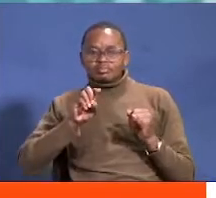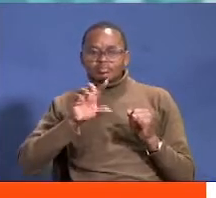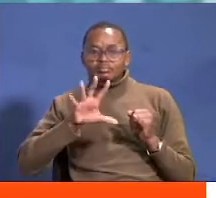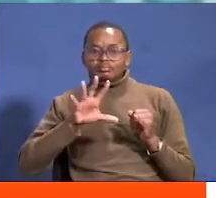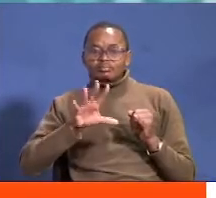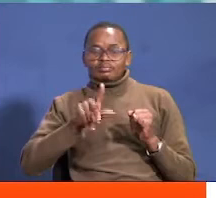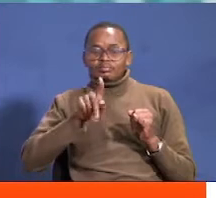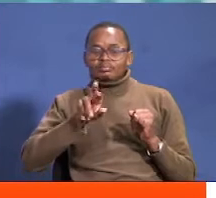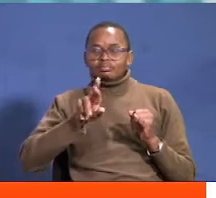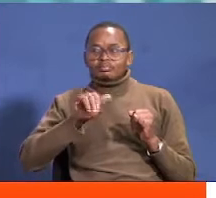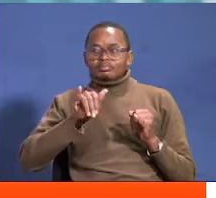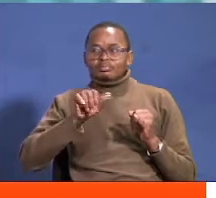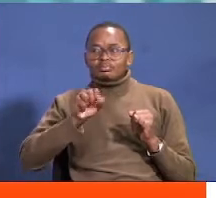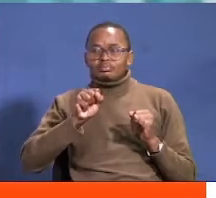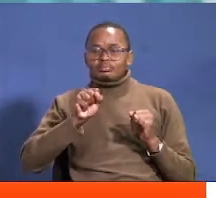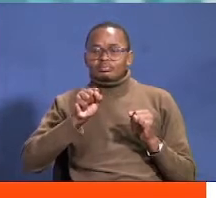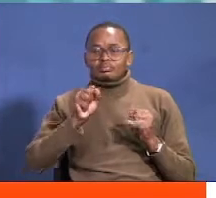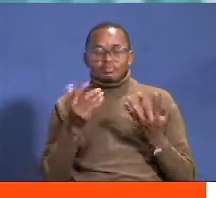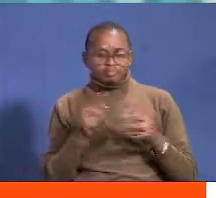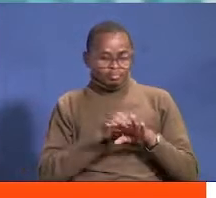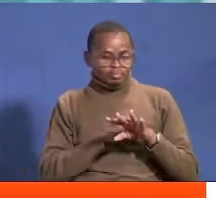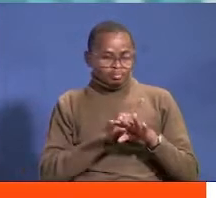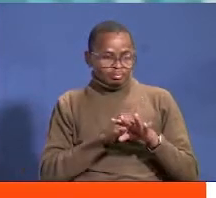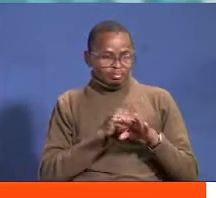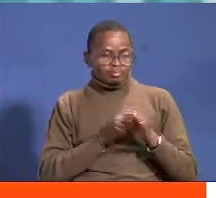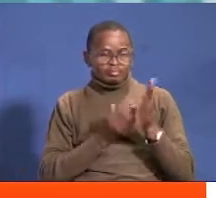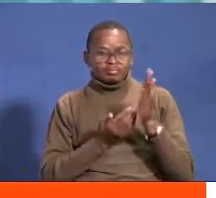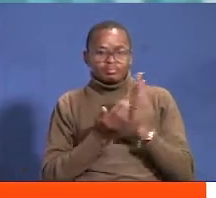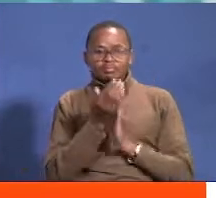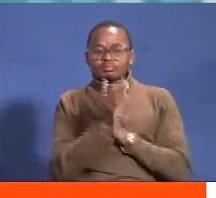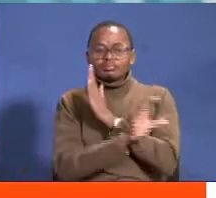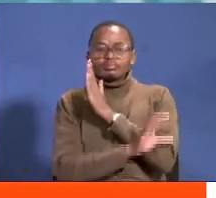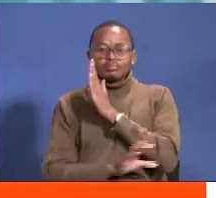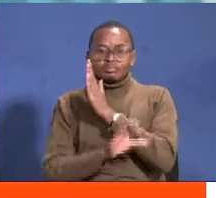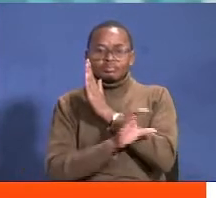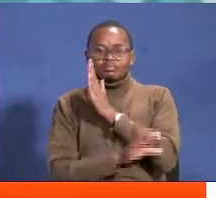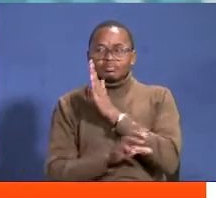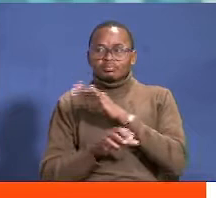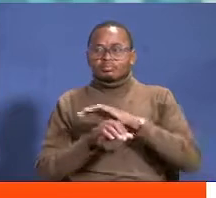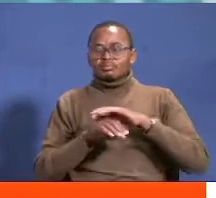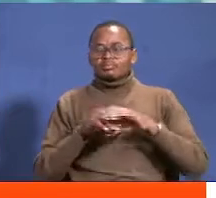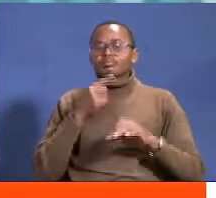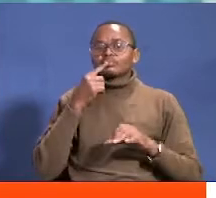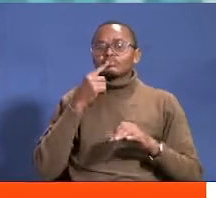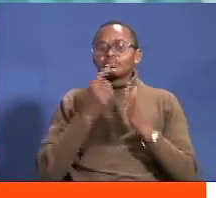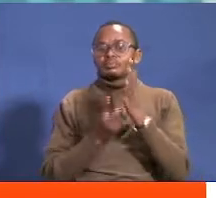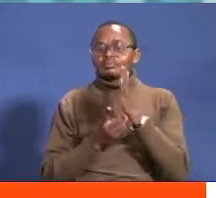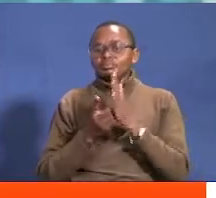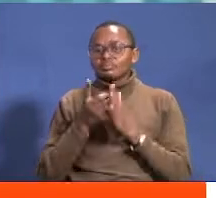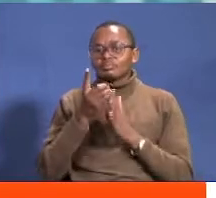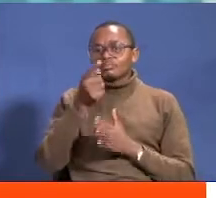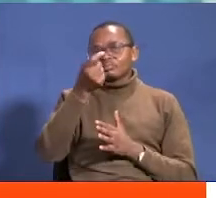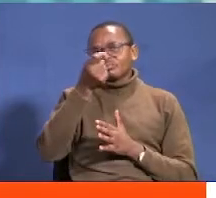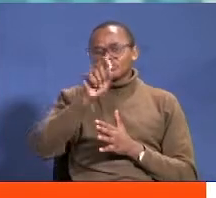as Paris Agreement, which was agreed upon, where now the developed countries, they were to fund those countries that are still developing, the